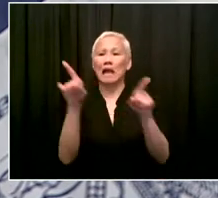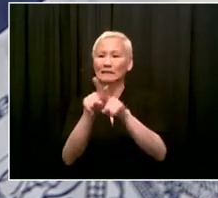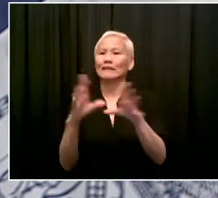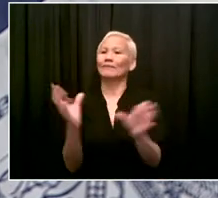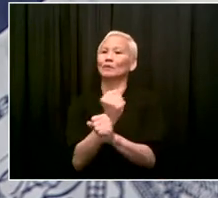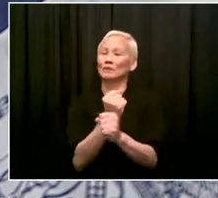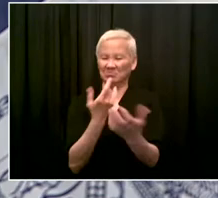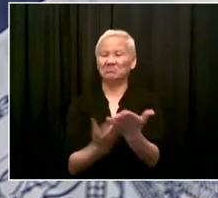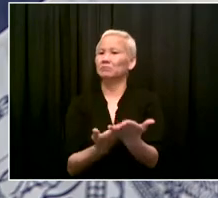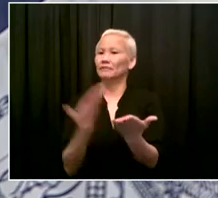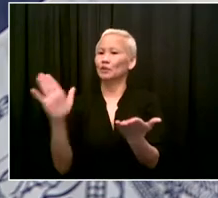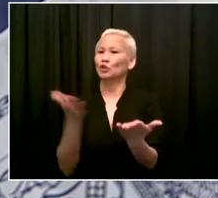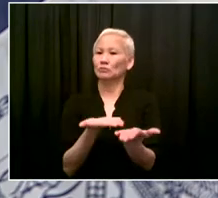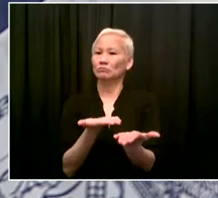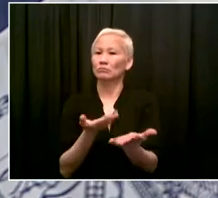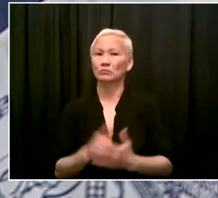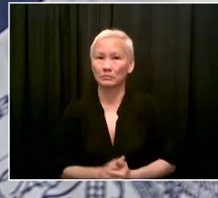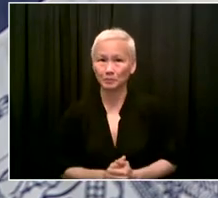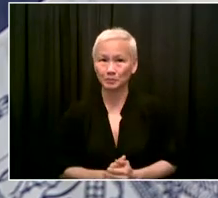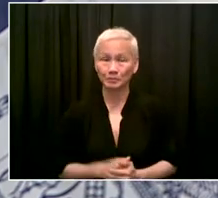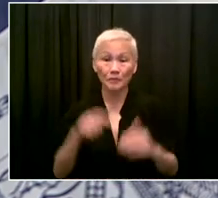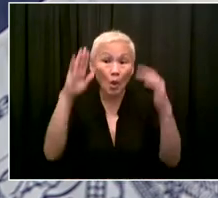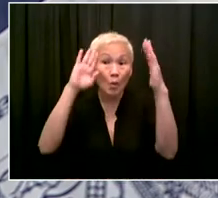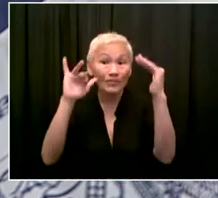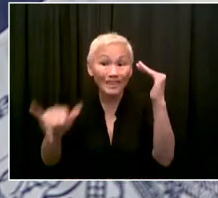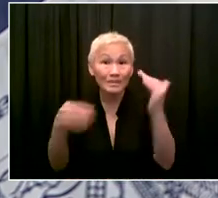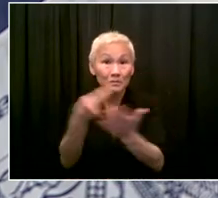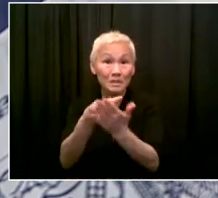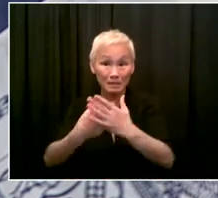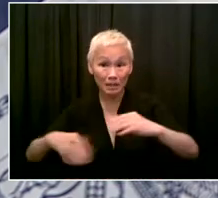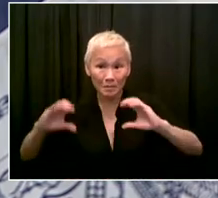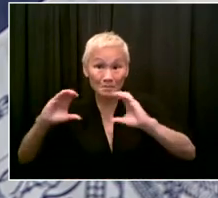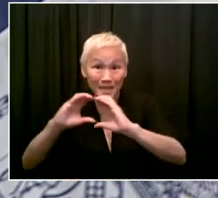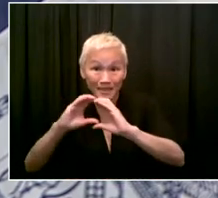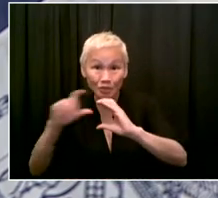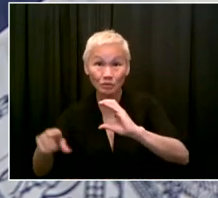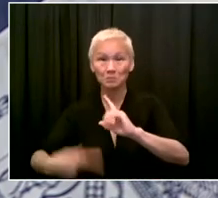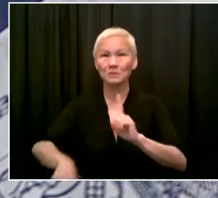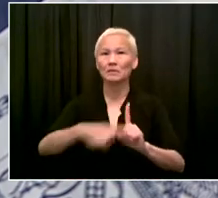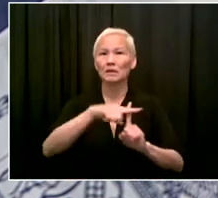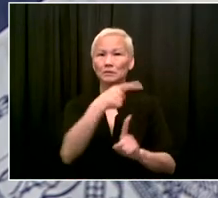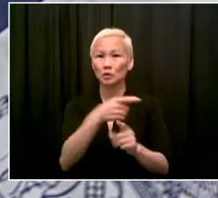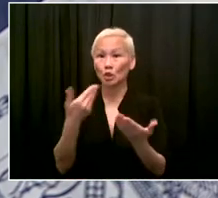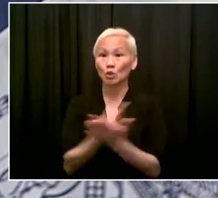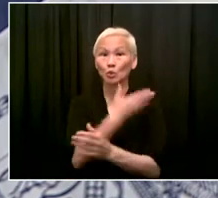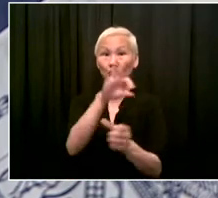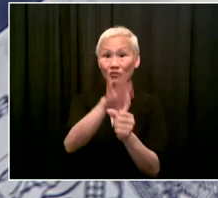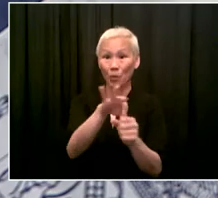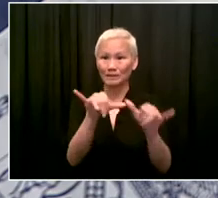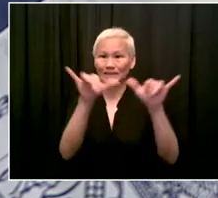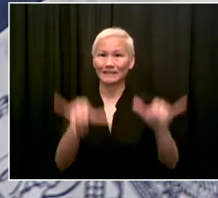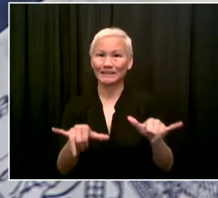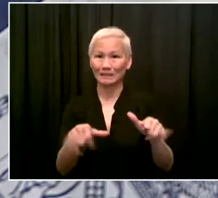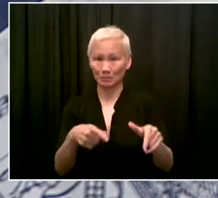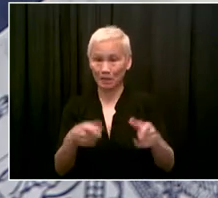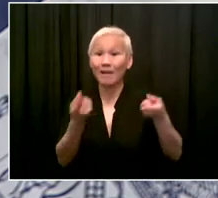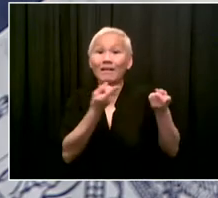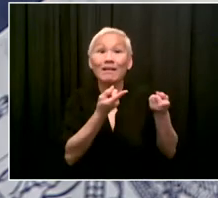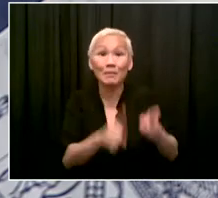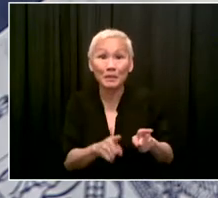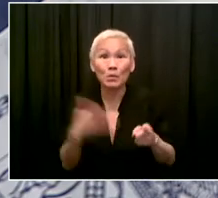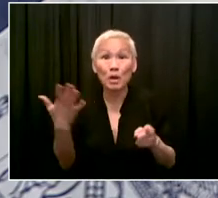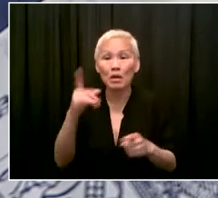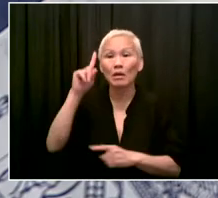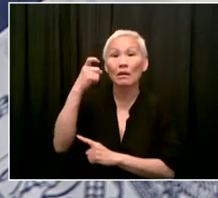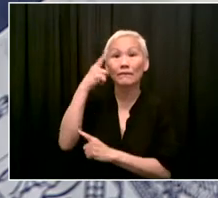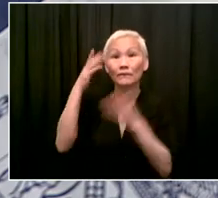choice, really gives us the most representative government we've ever had going forward, and more engagement, more and more participation. But